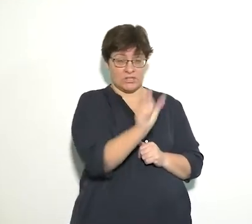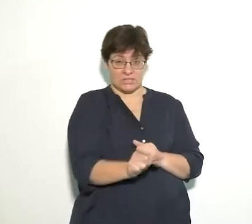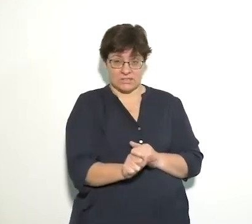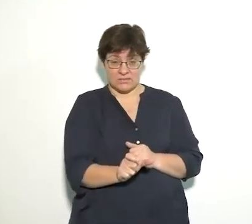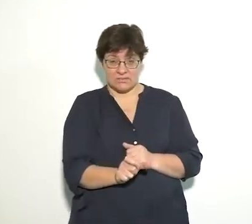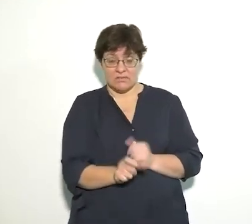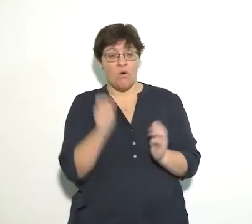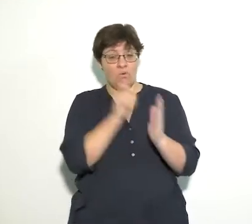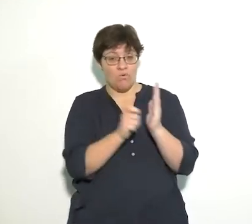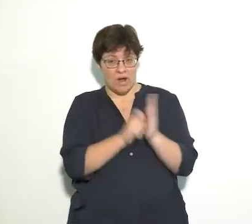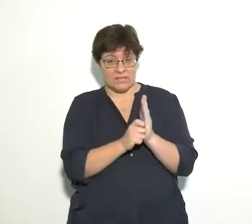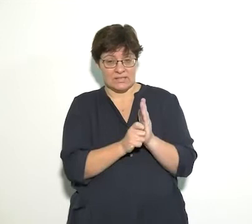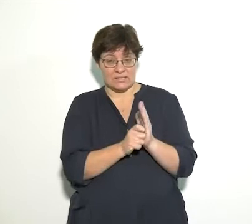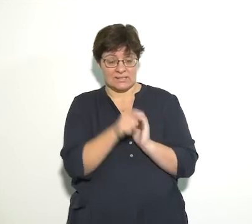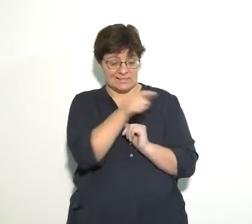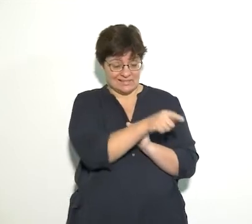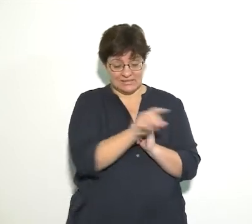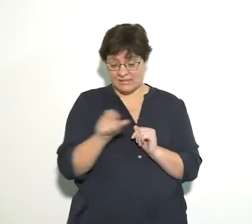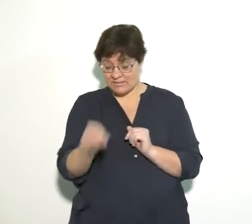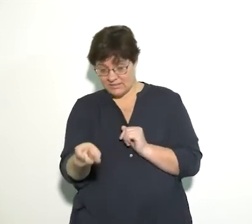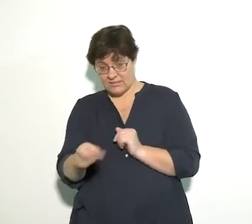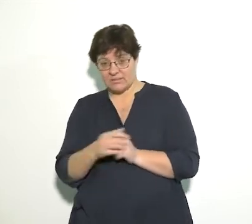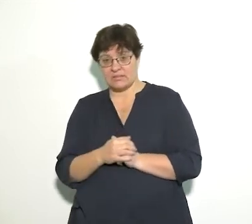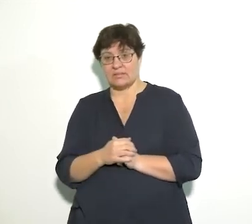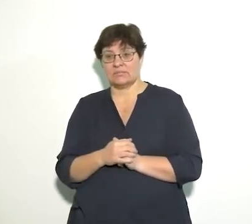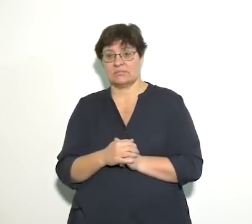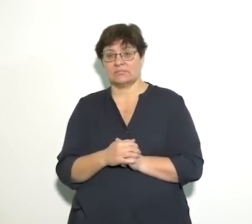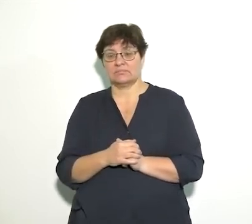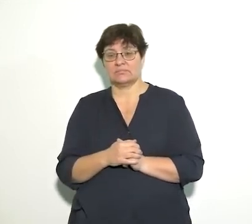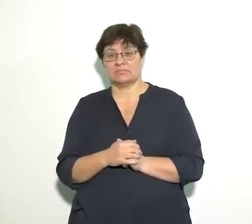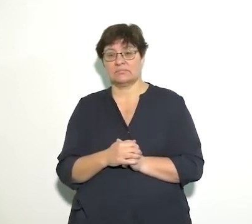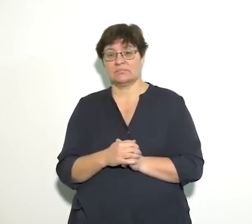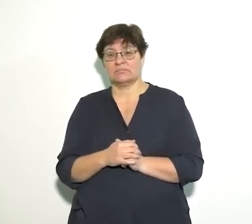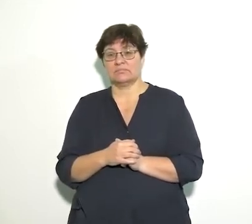words on your whiteboard and write them with Kokies.